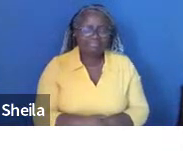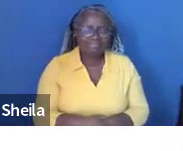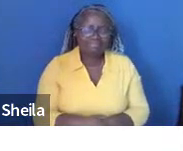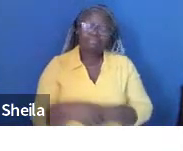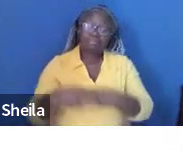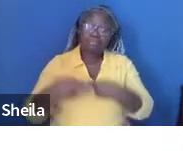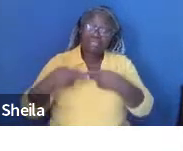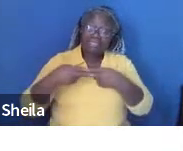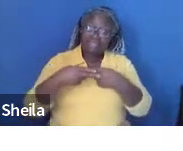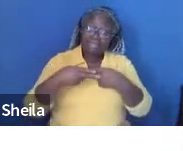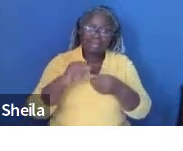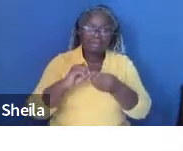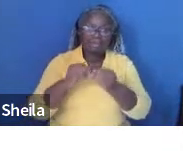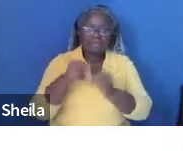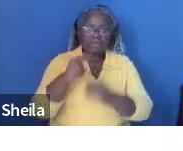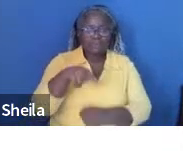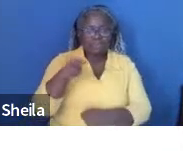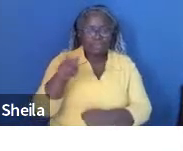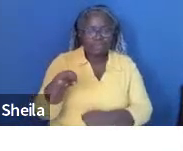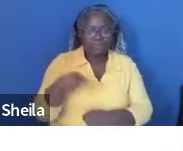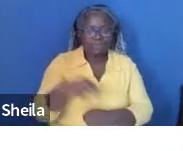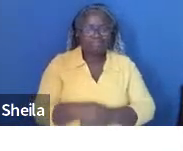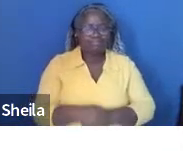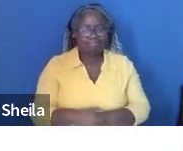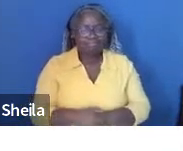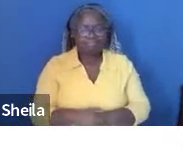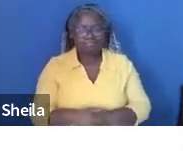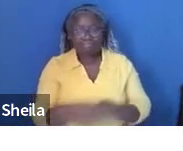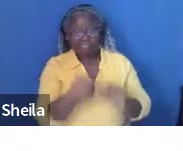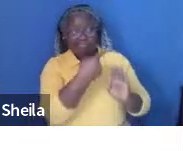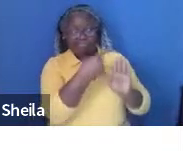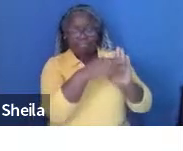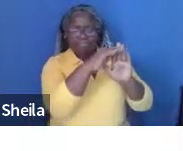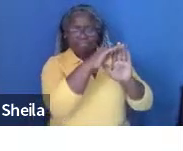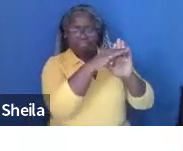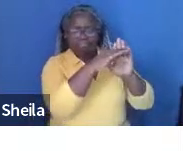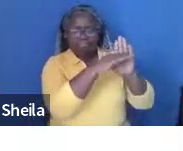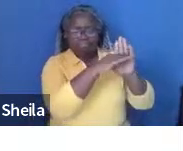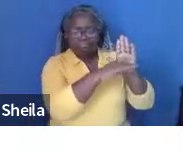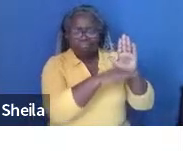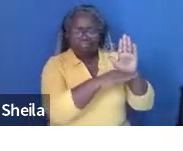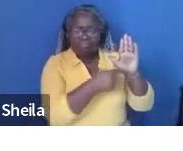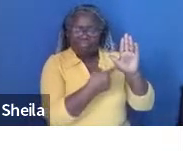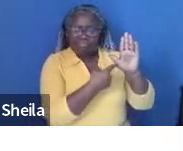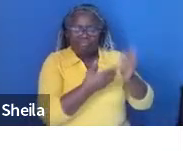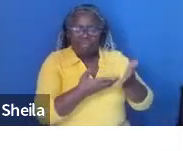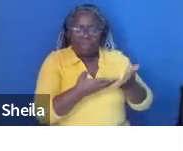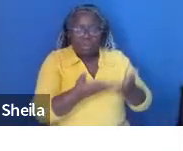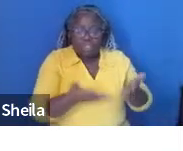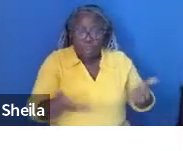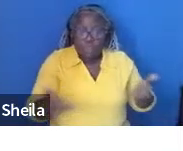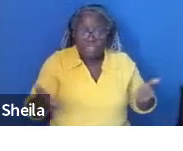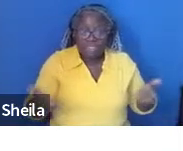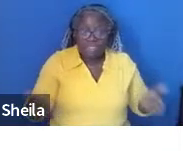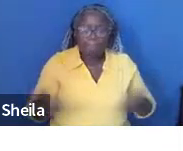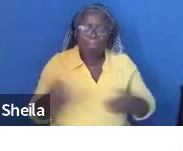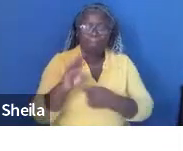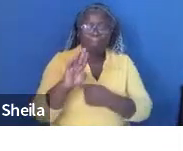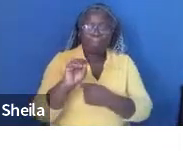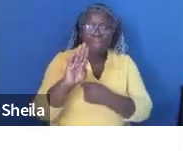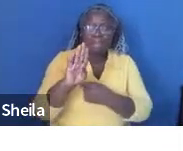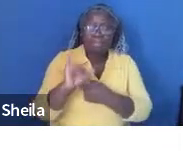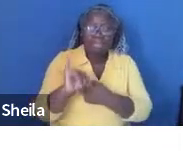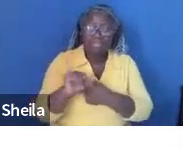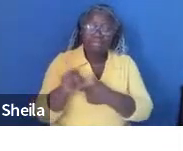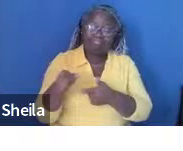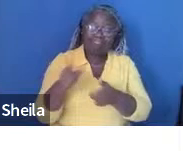ICT accessibility resources. Bobby mentioned earlier, Access Board has a technical assistance dedicated for